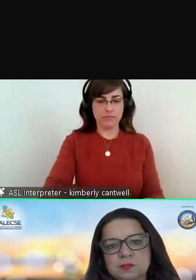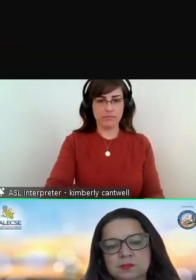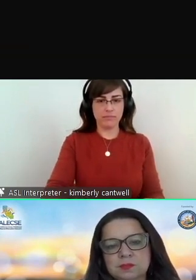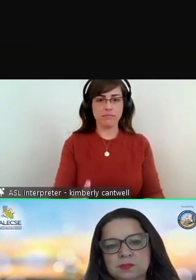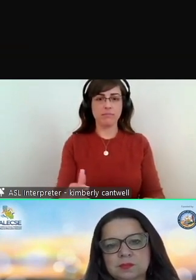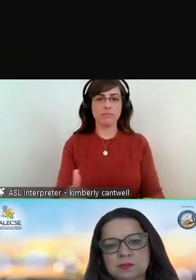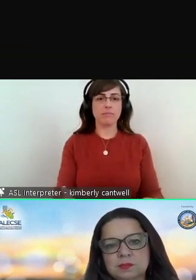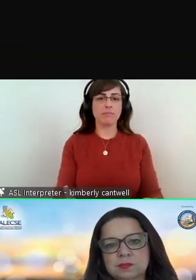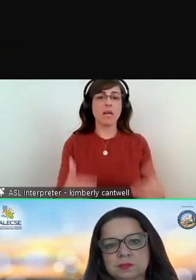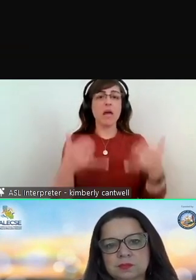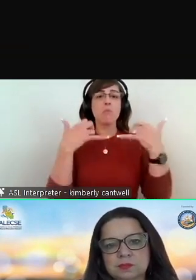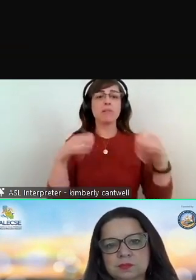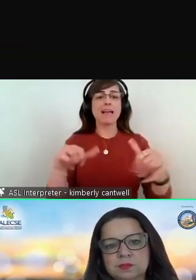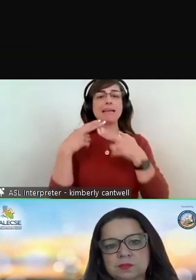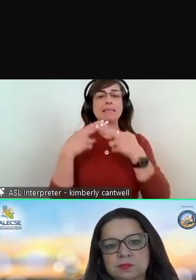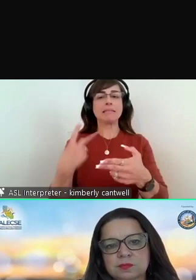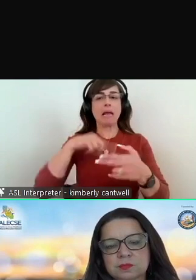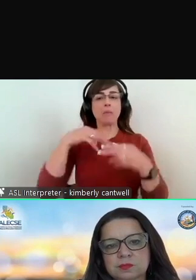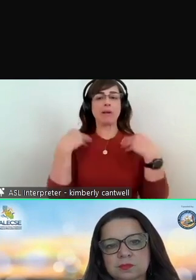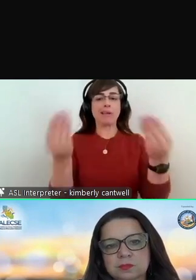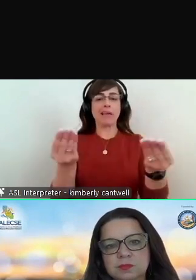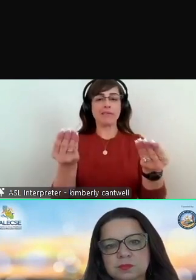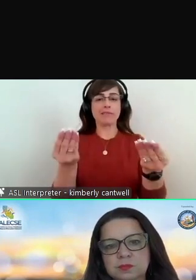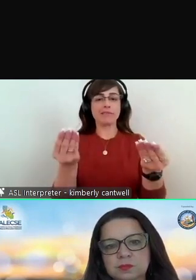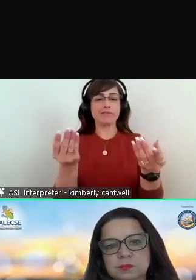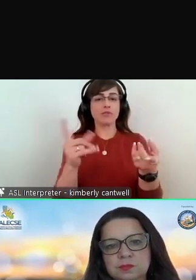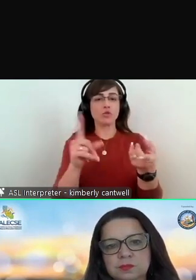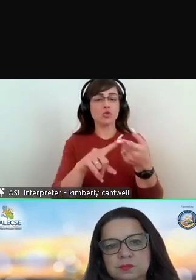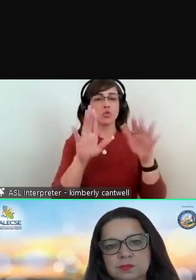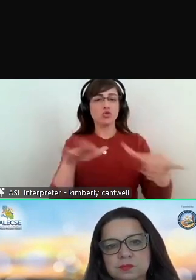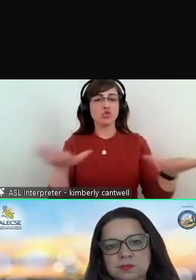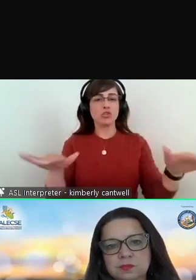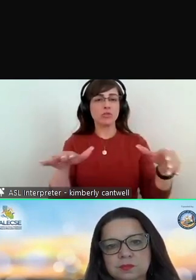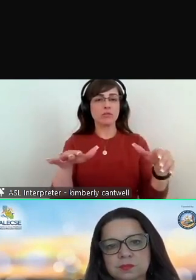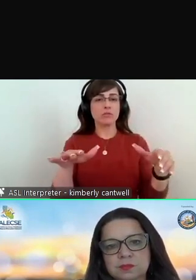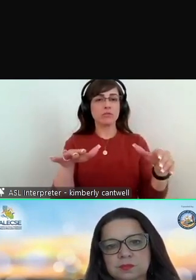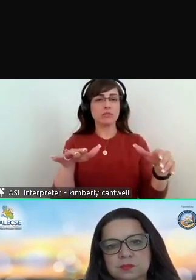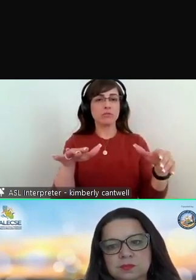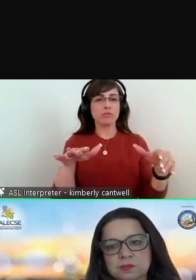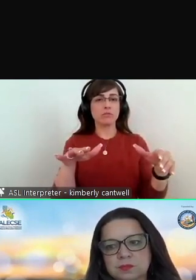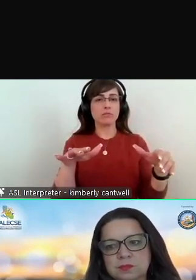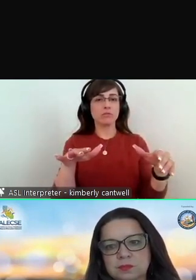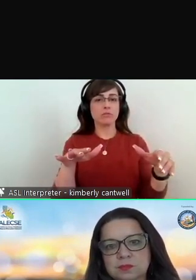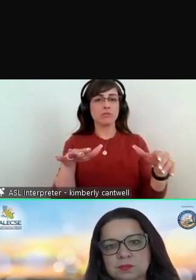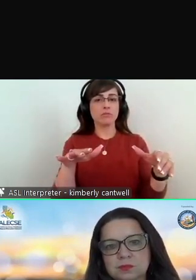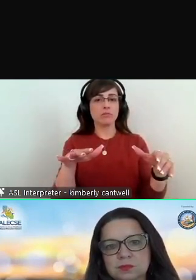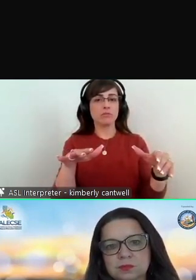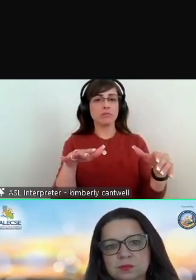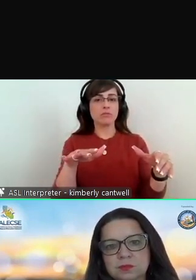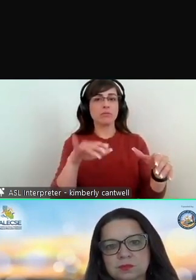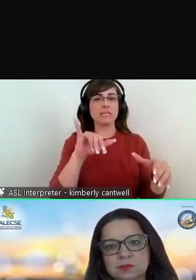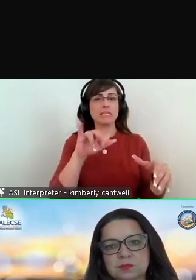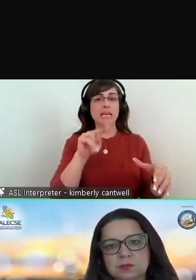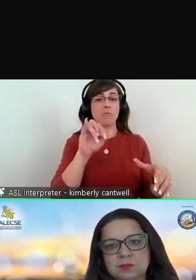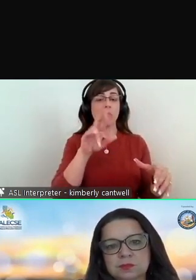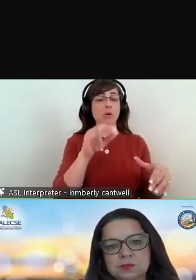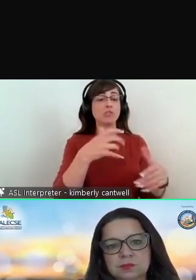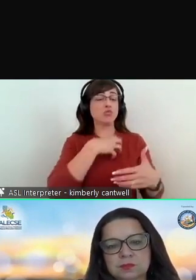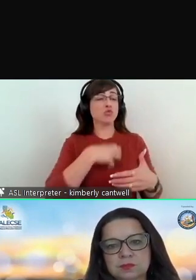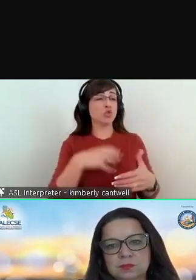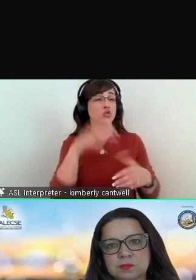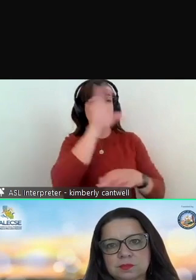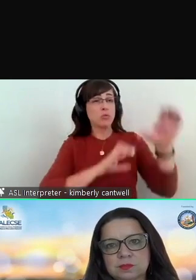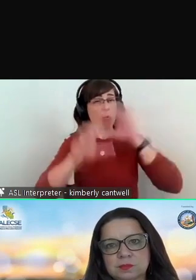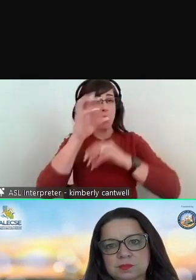Play is the name we give to children's inborn wish to explore their world. It's what children